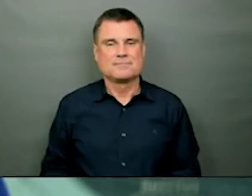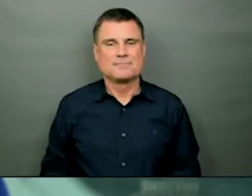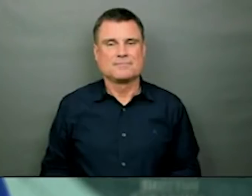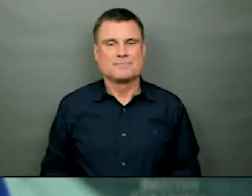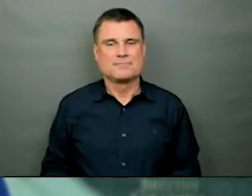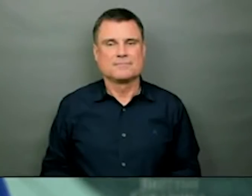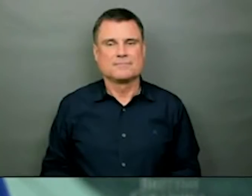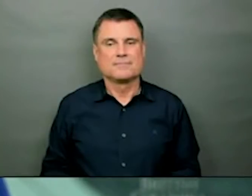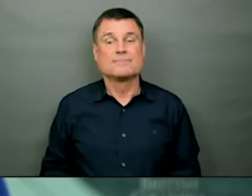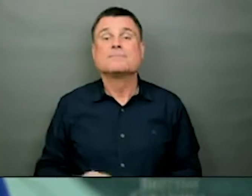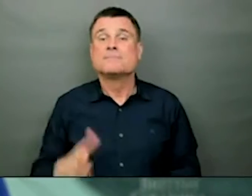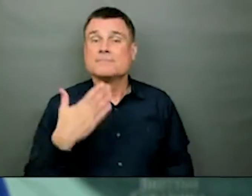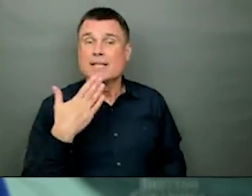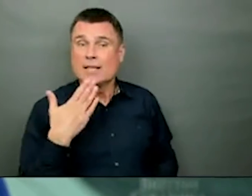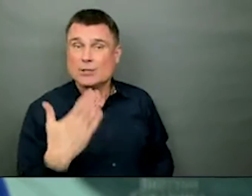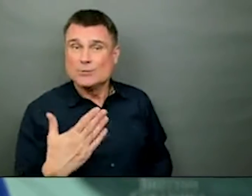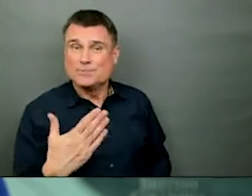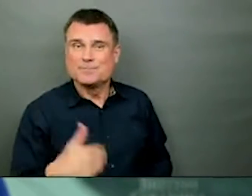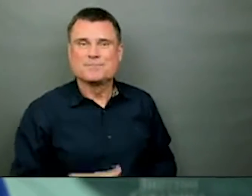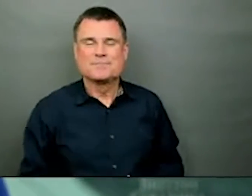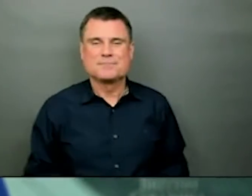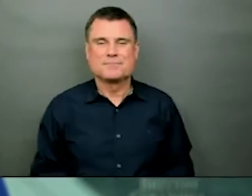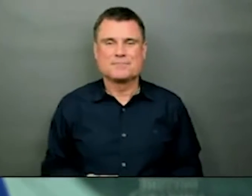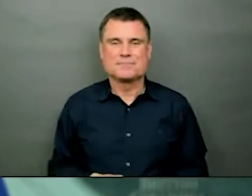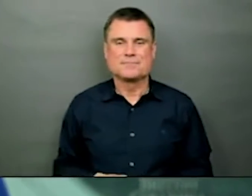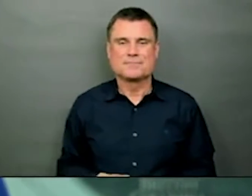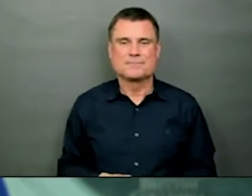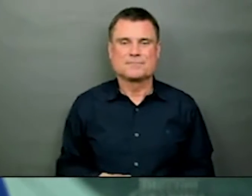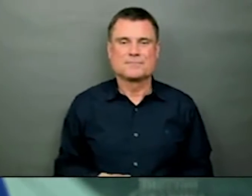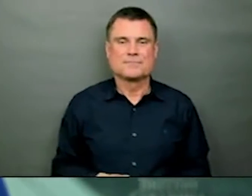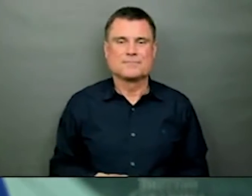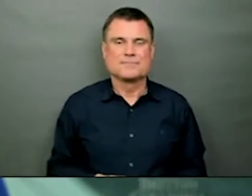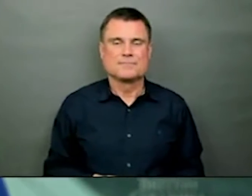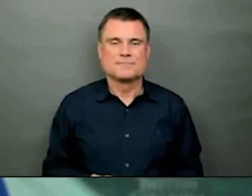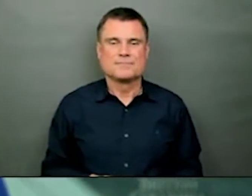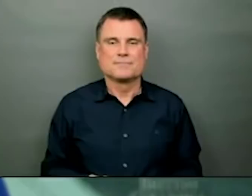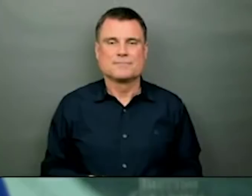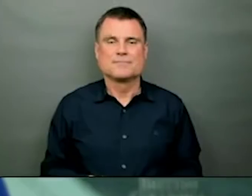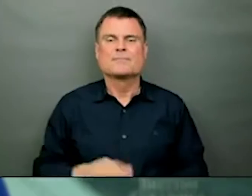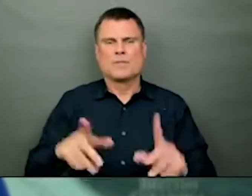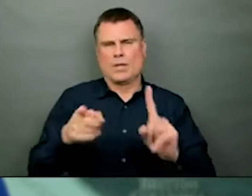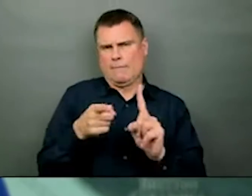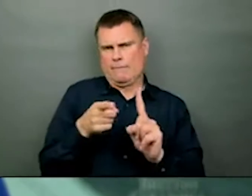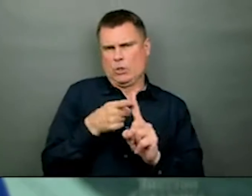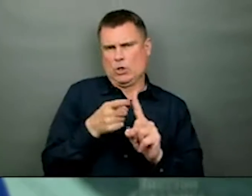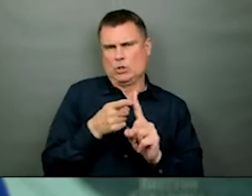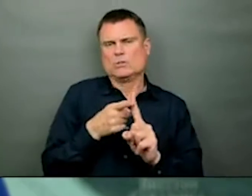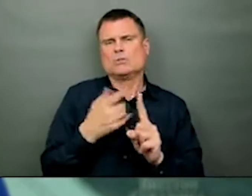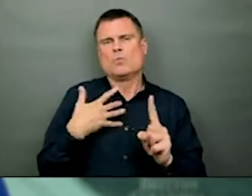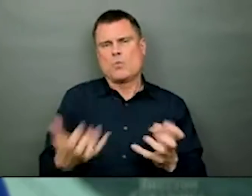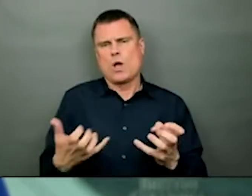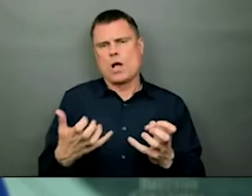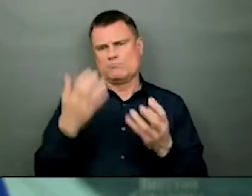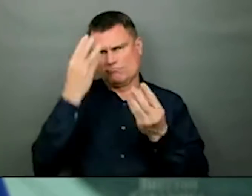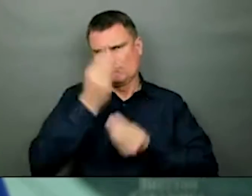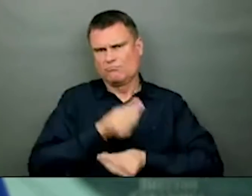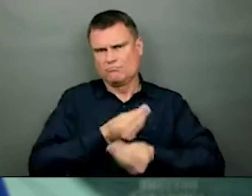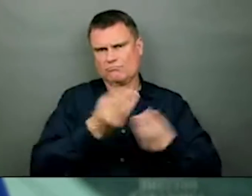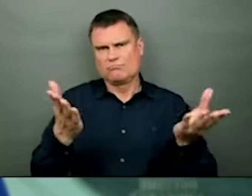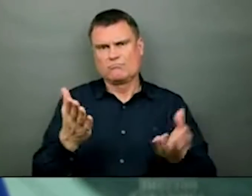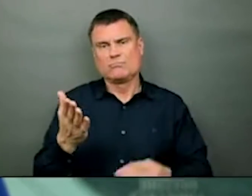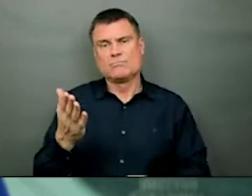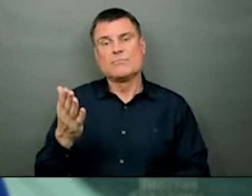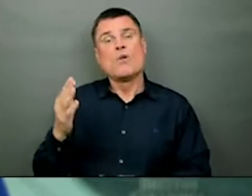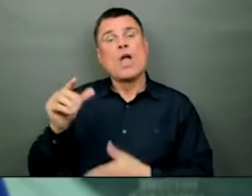Thank you very much, Dr. Gustafson. And just to start, on behalf of the Premier and I think everyone in BC, I want to